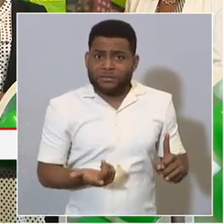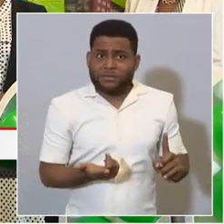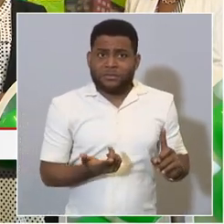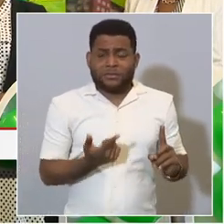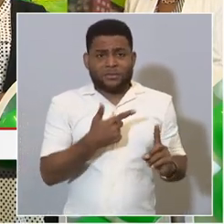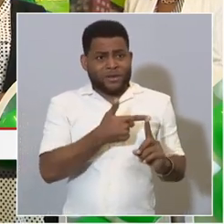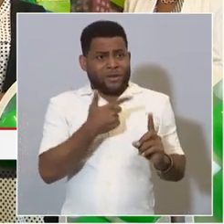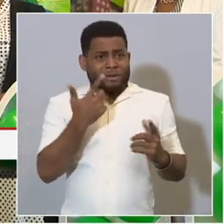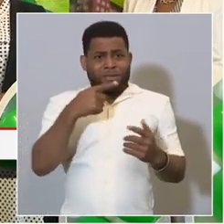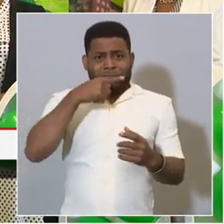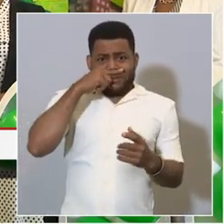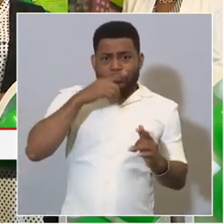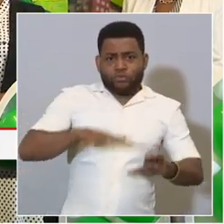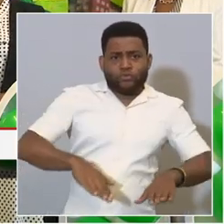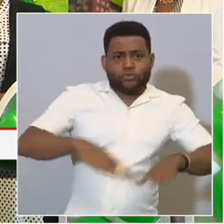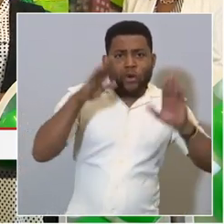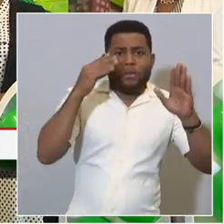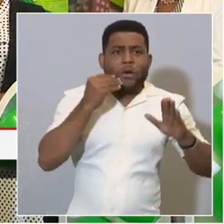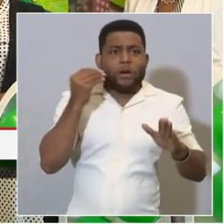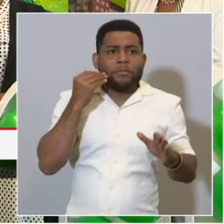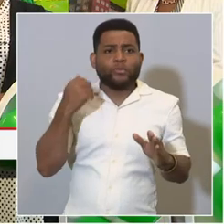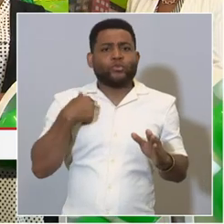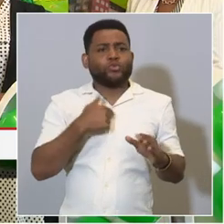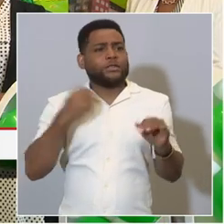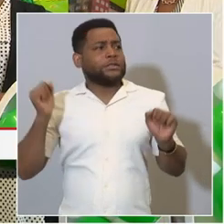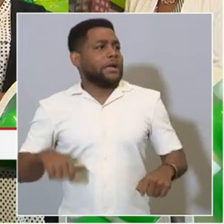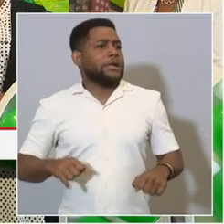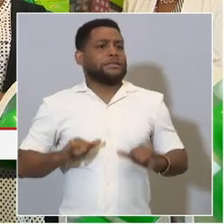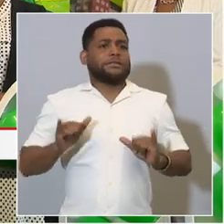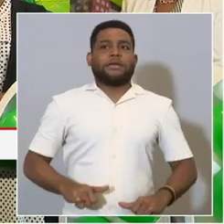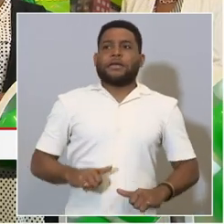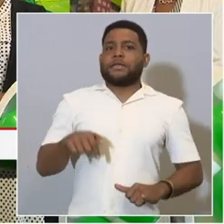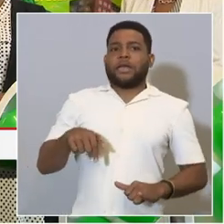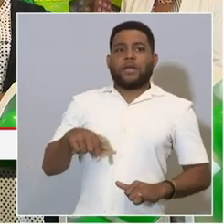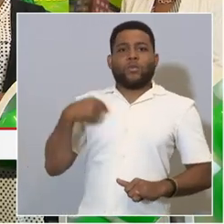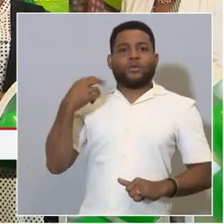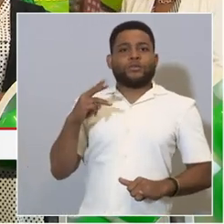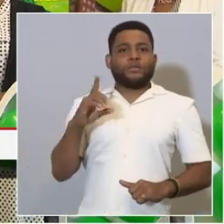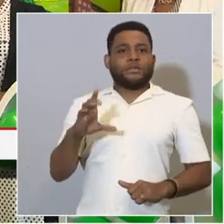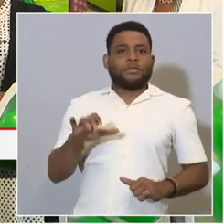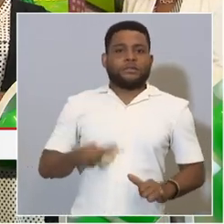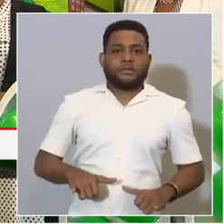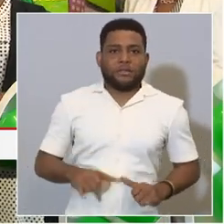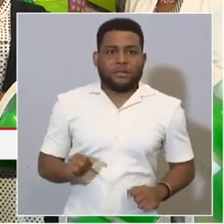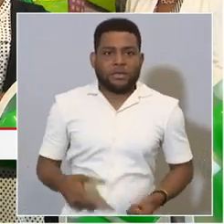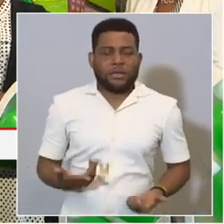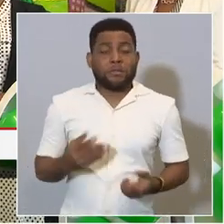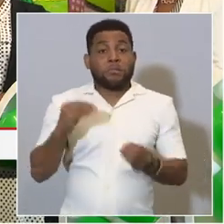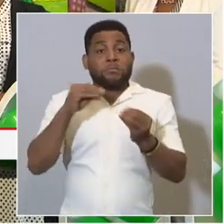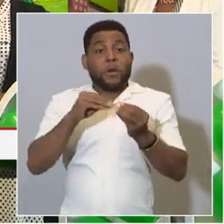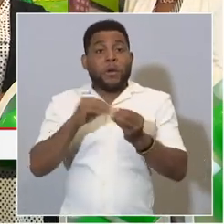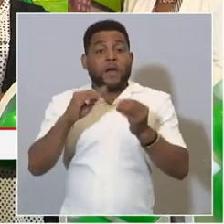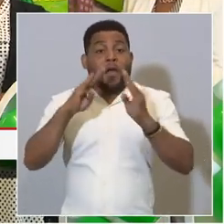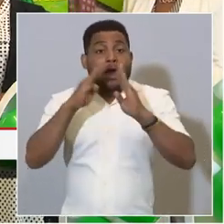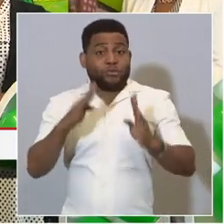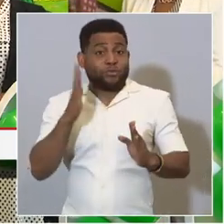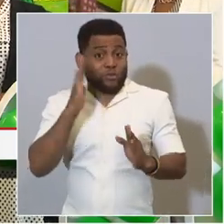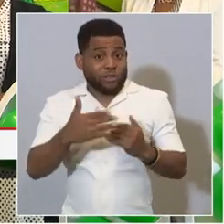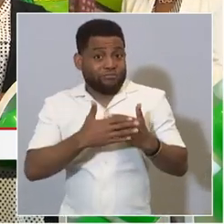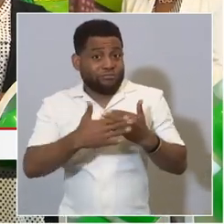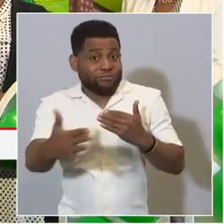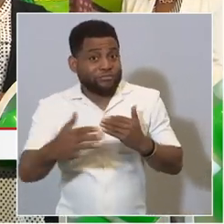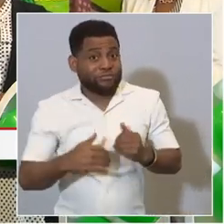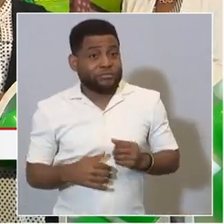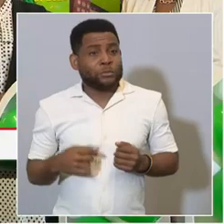live and raise their family in Washington, D.C. So we have more housing on the way. We expect also to meet